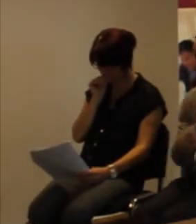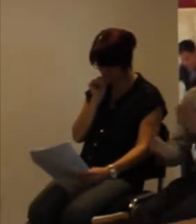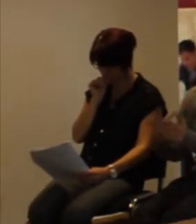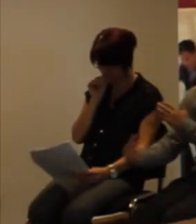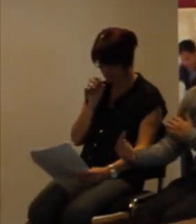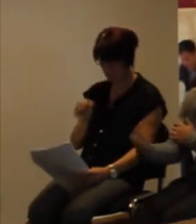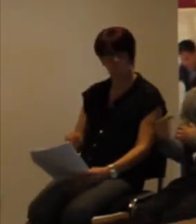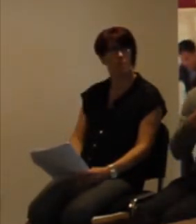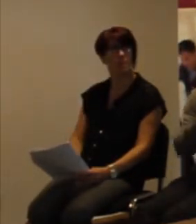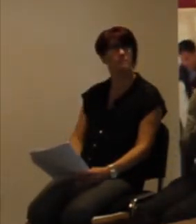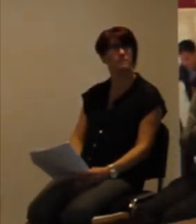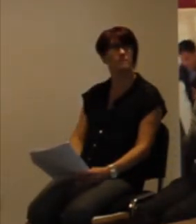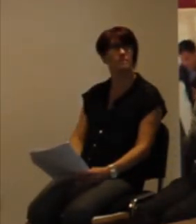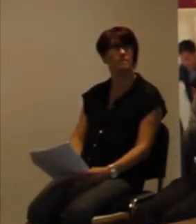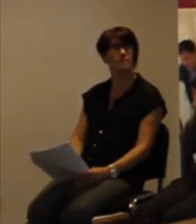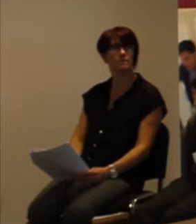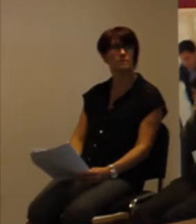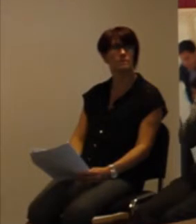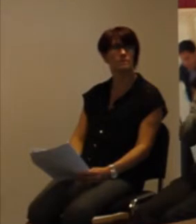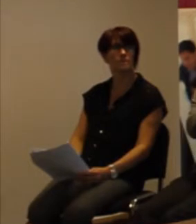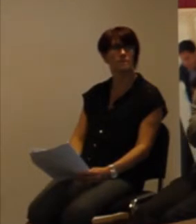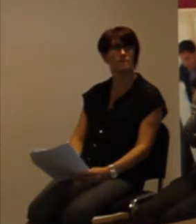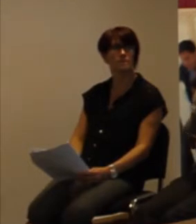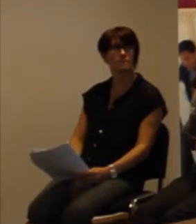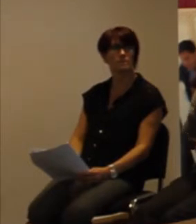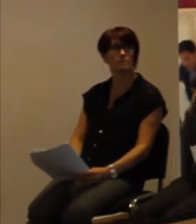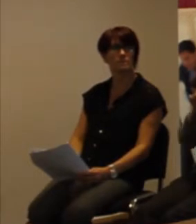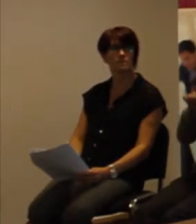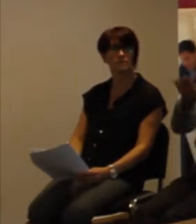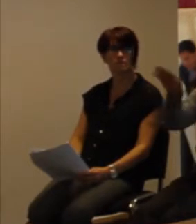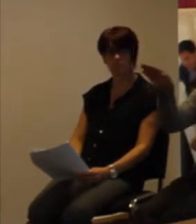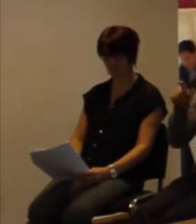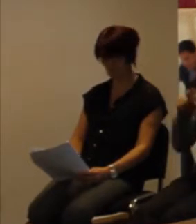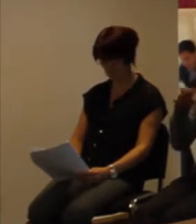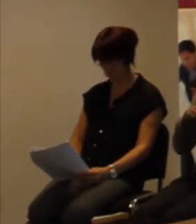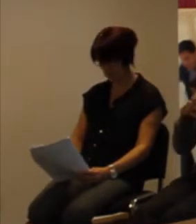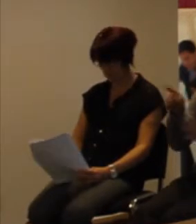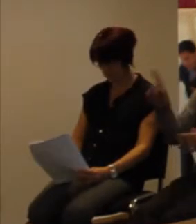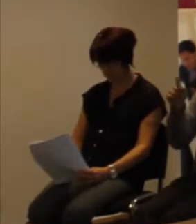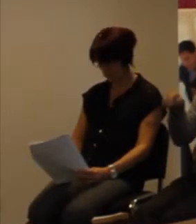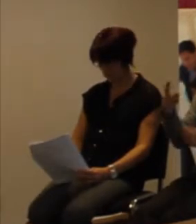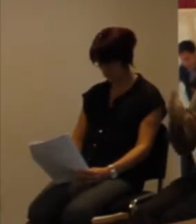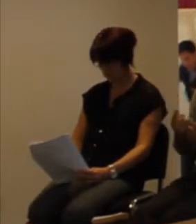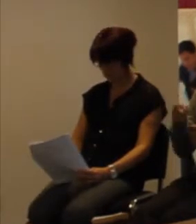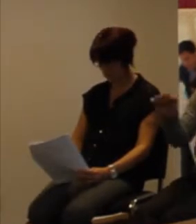presentation. I would suggest you talk to OCNI about that, because